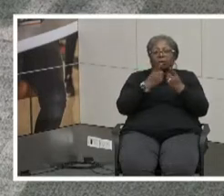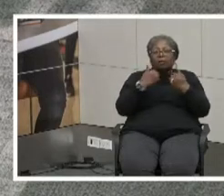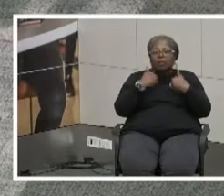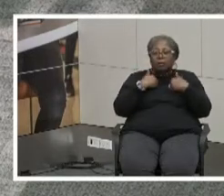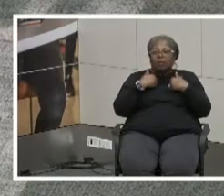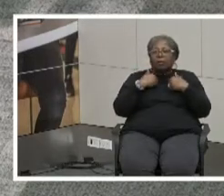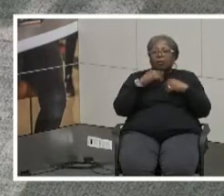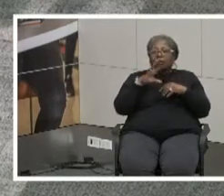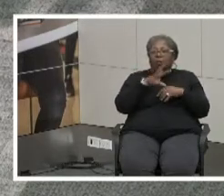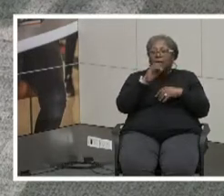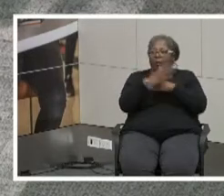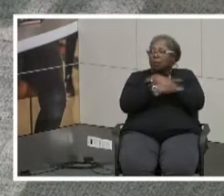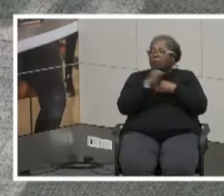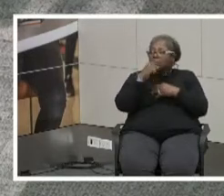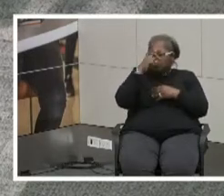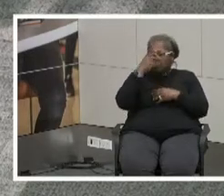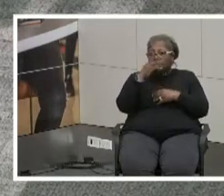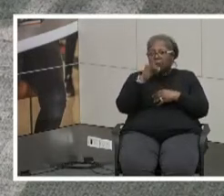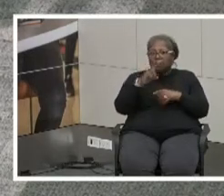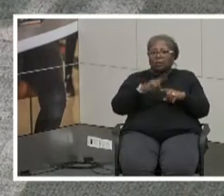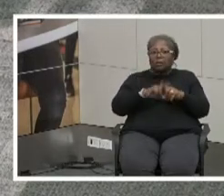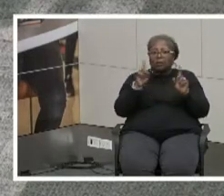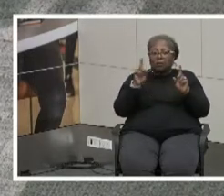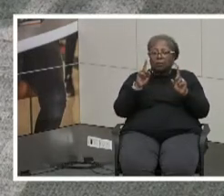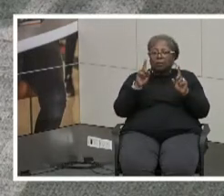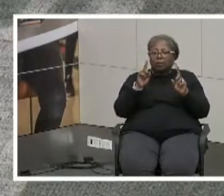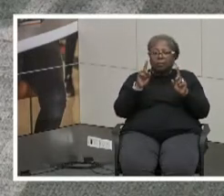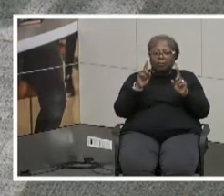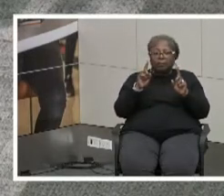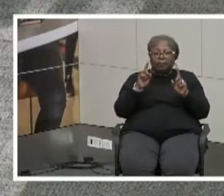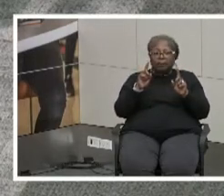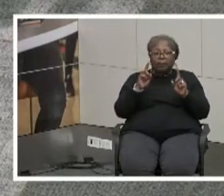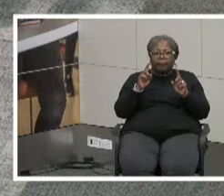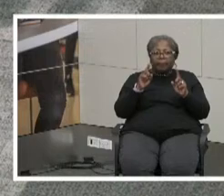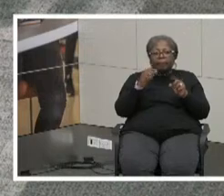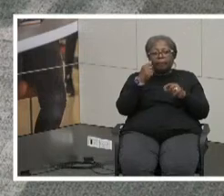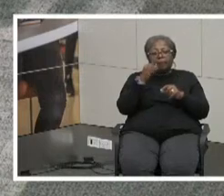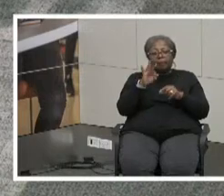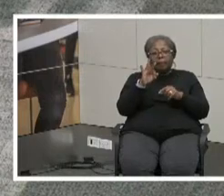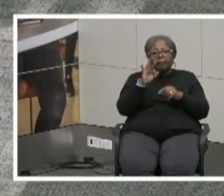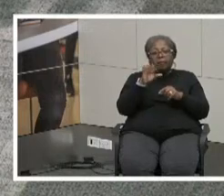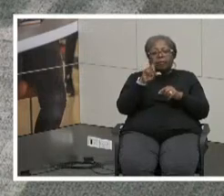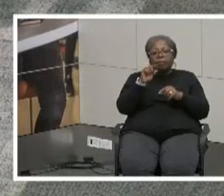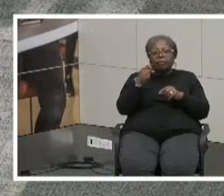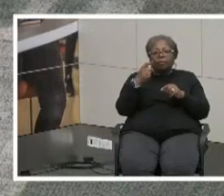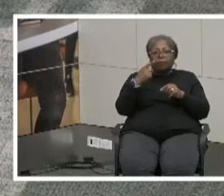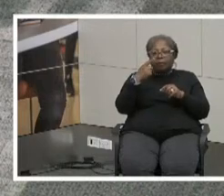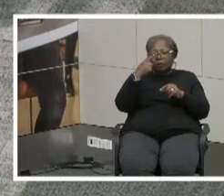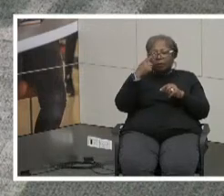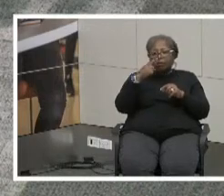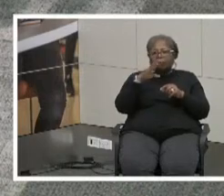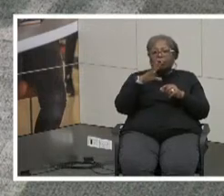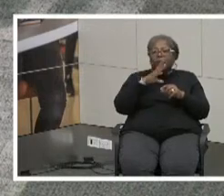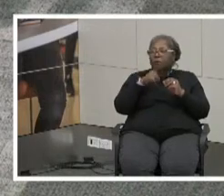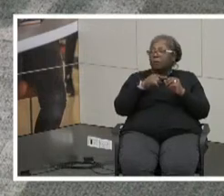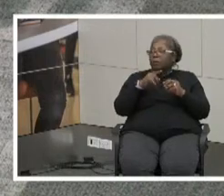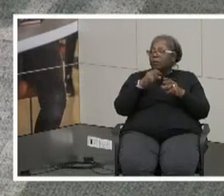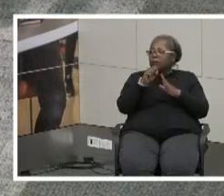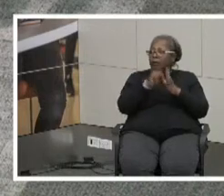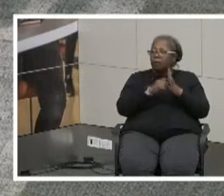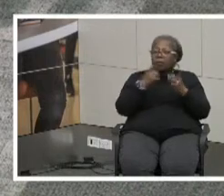counties and don't think hi is any different in 1920 we taught the state what happens when you mess with